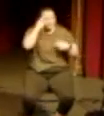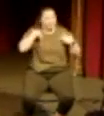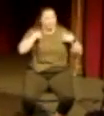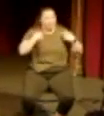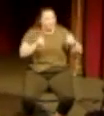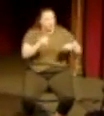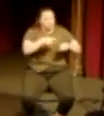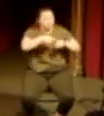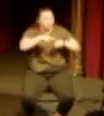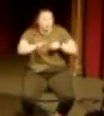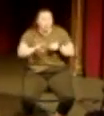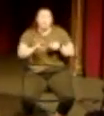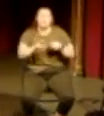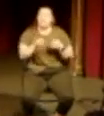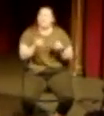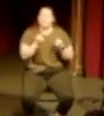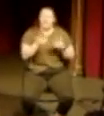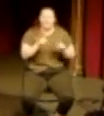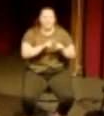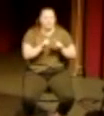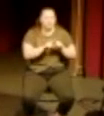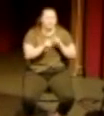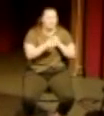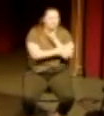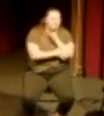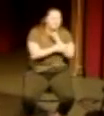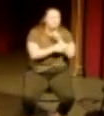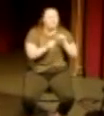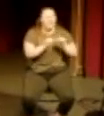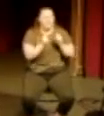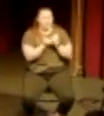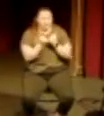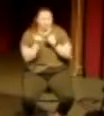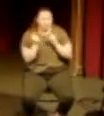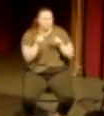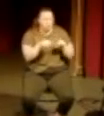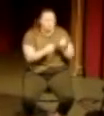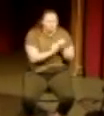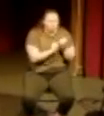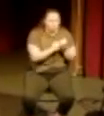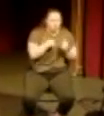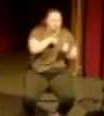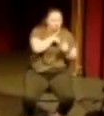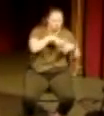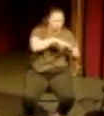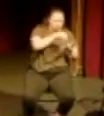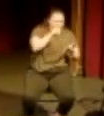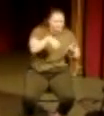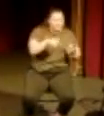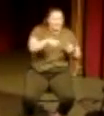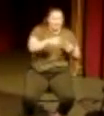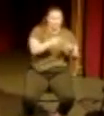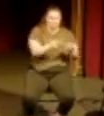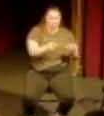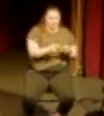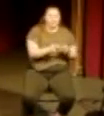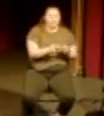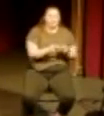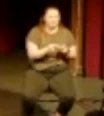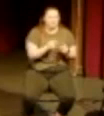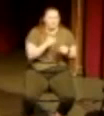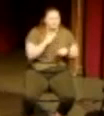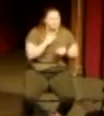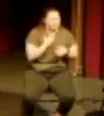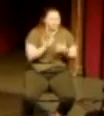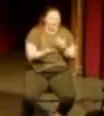lot of county agencies that come in and partner with us to serve our students, and they need a quick and convenient place to stop and then meet